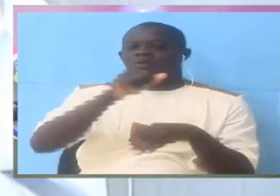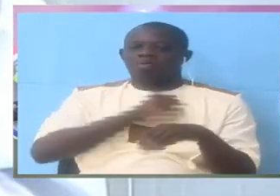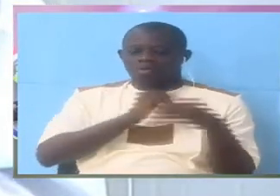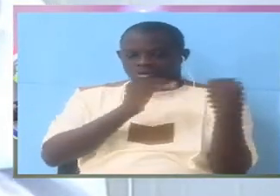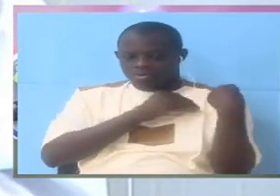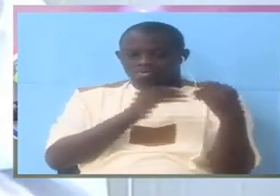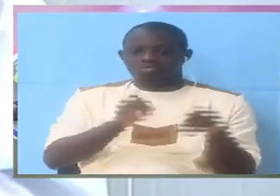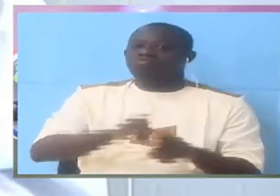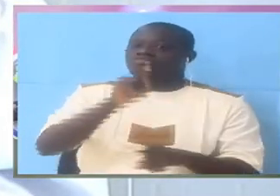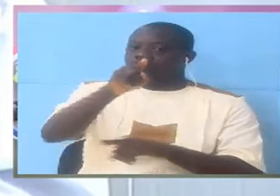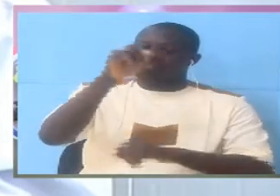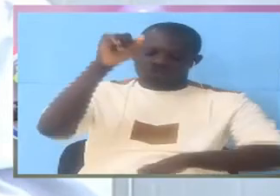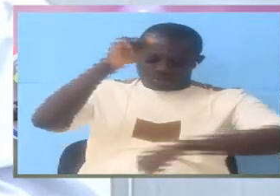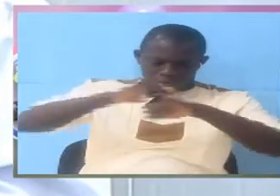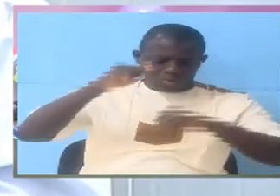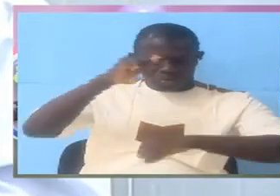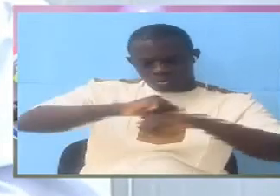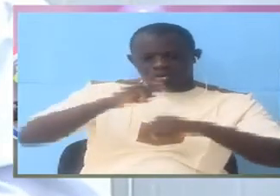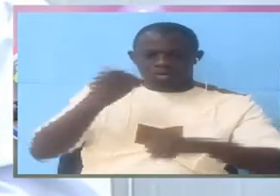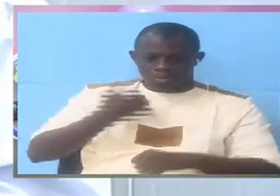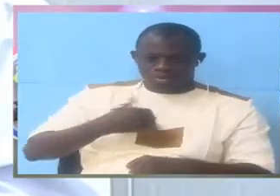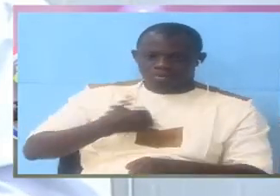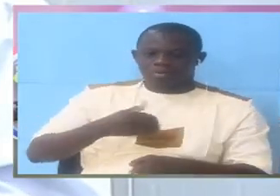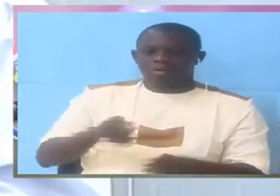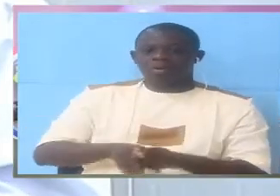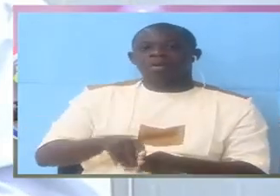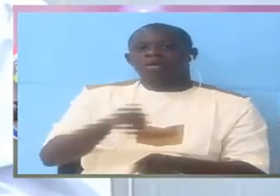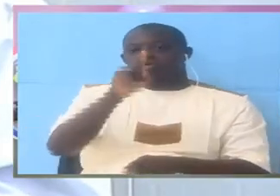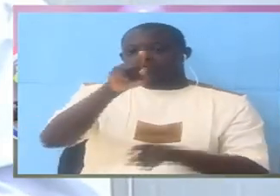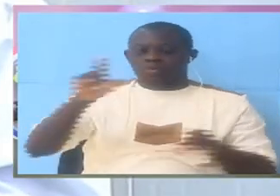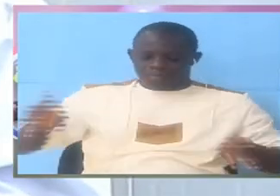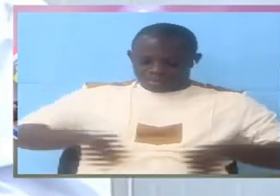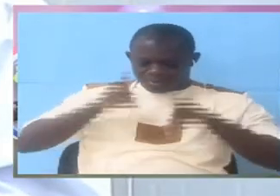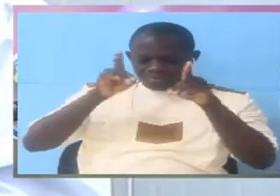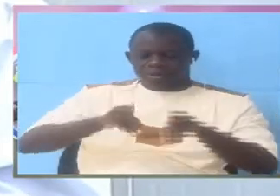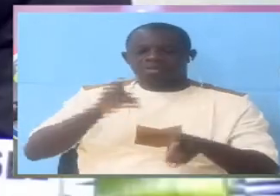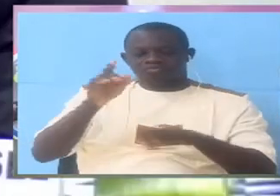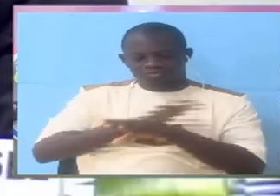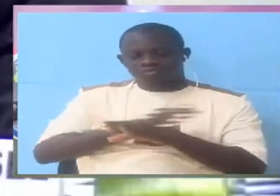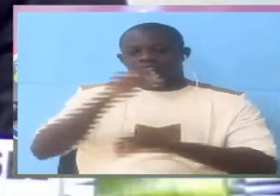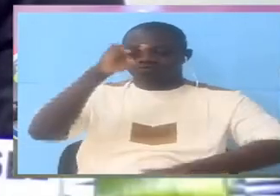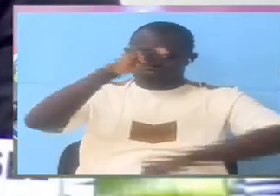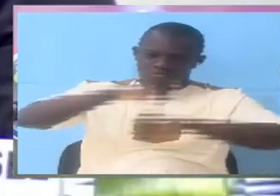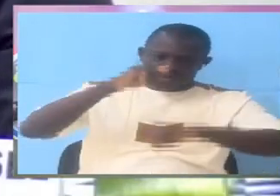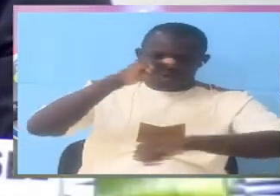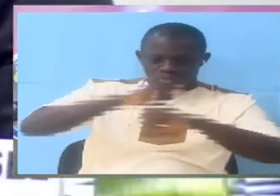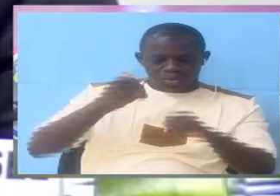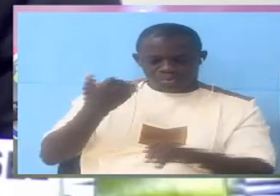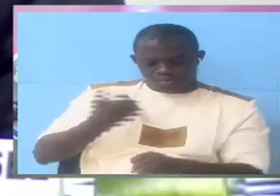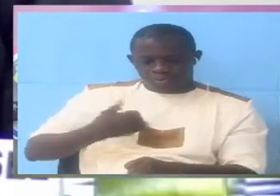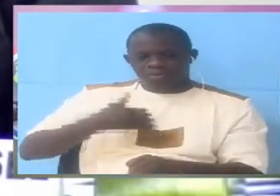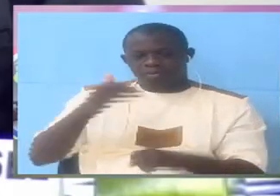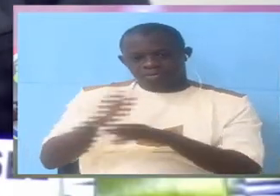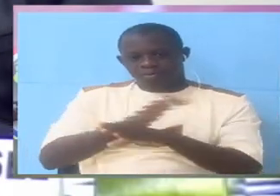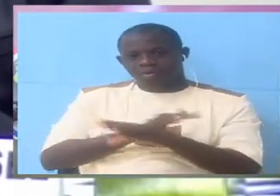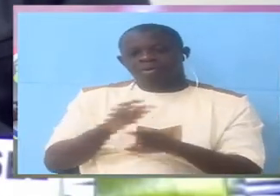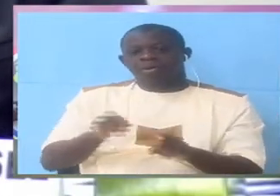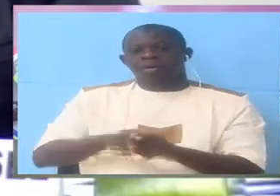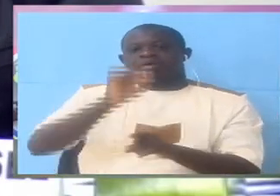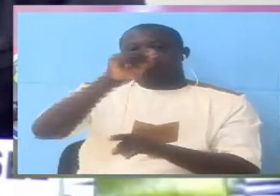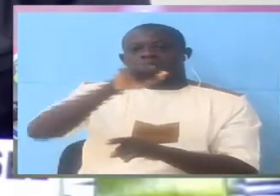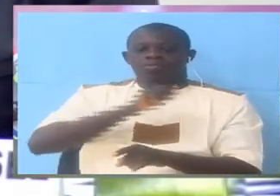You tortured people. No, I don't. You participated in the torture of people.